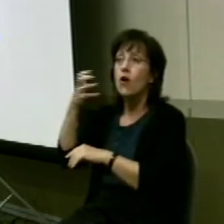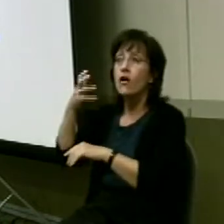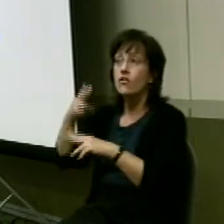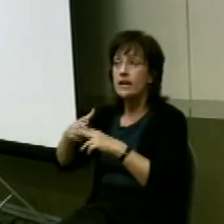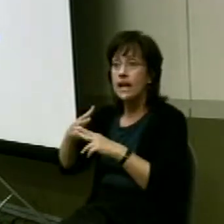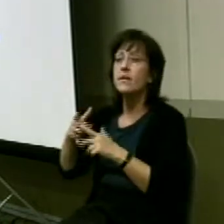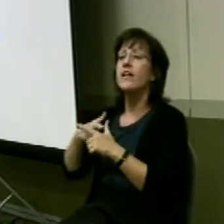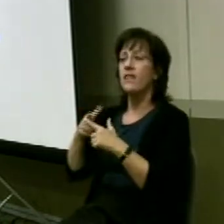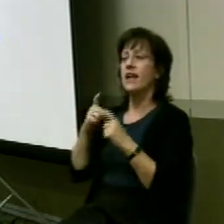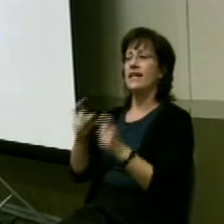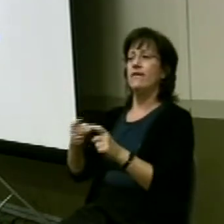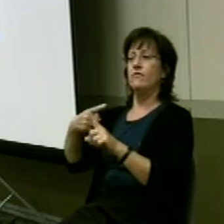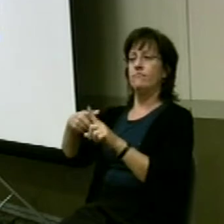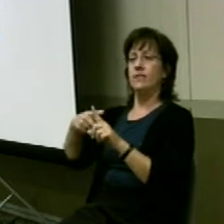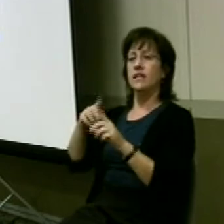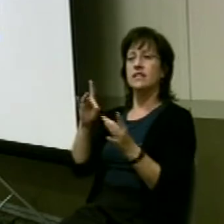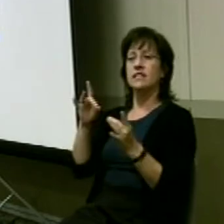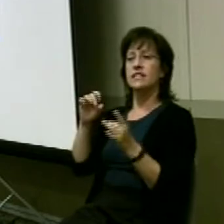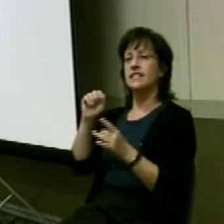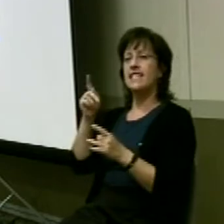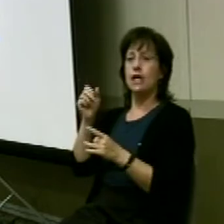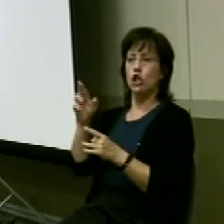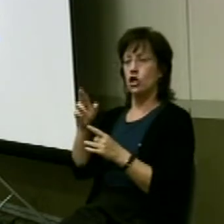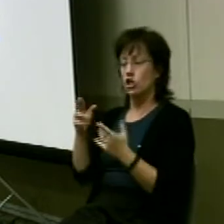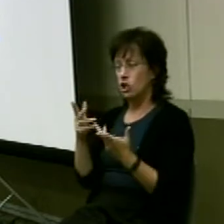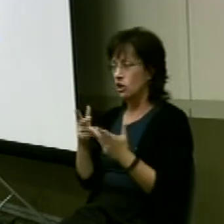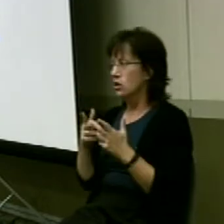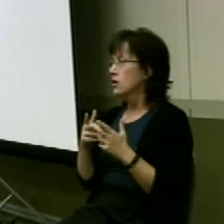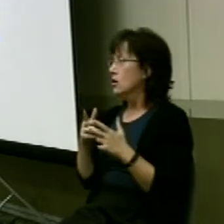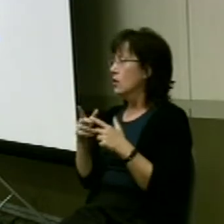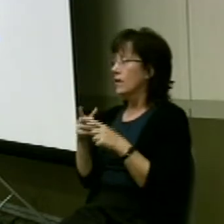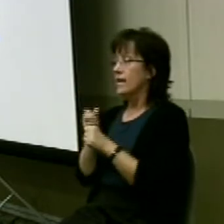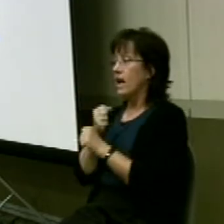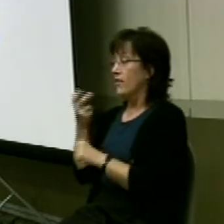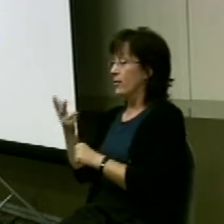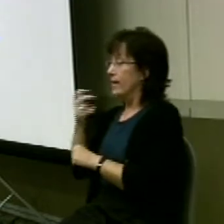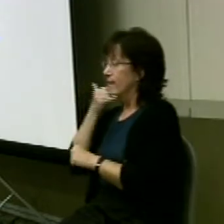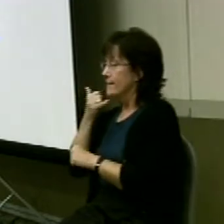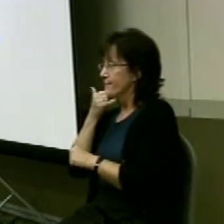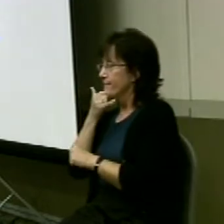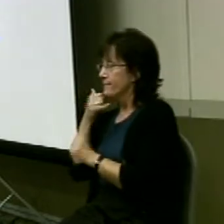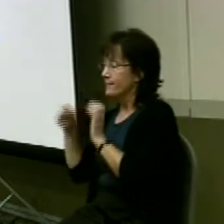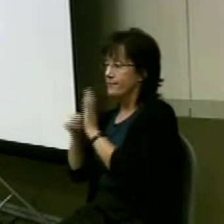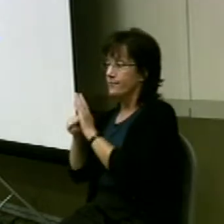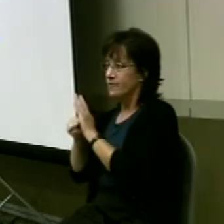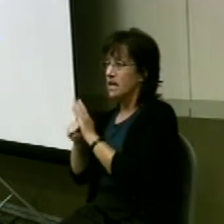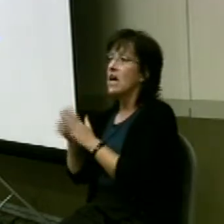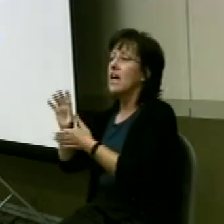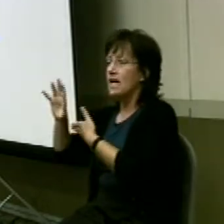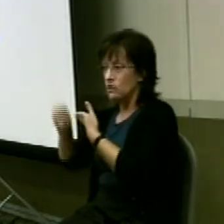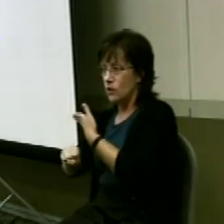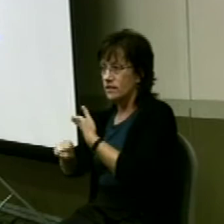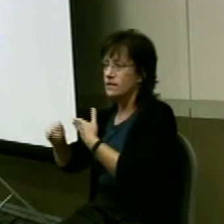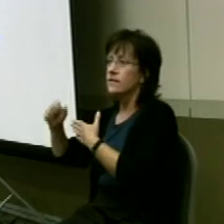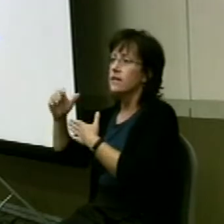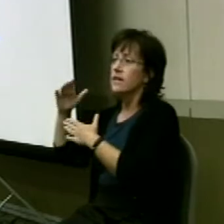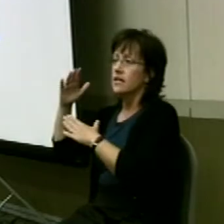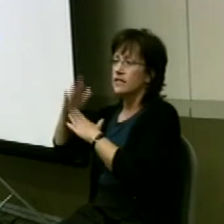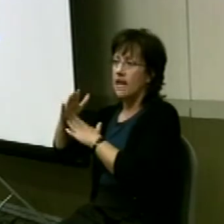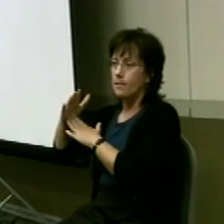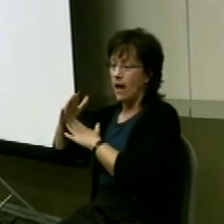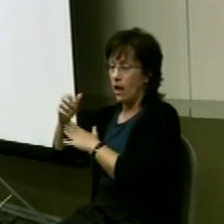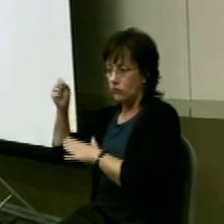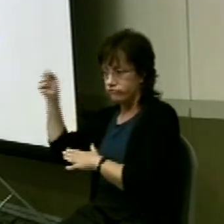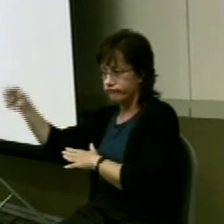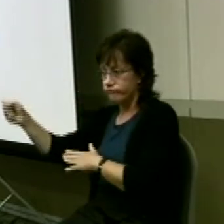teacher's arm or called out their name, then he got a sticker. And so when he got 3 inappropriate touches, there was a